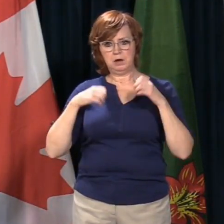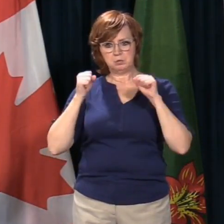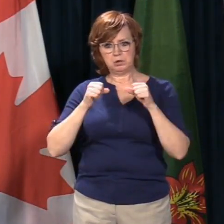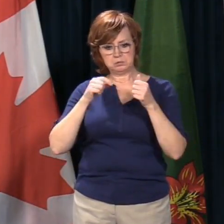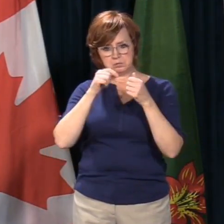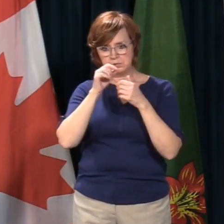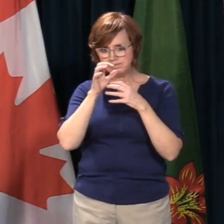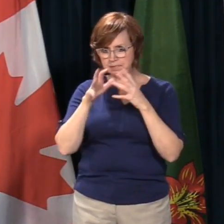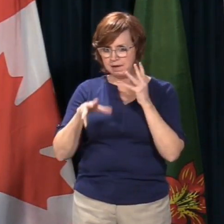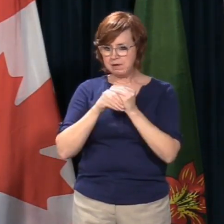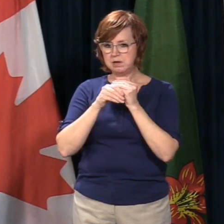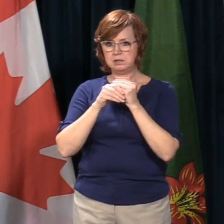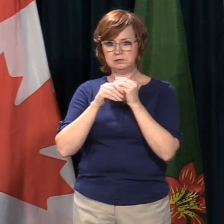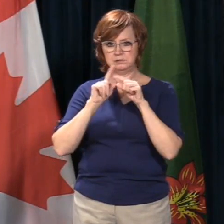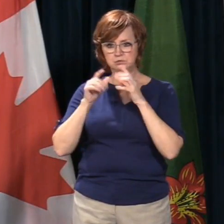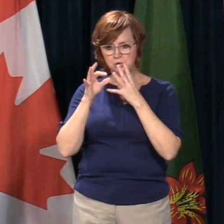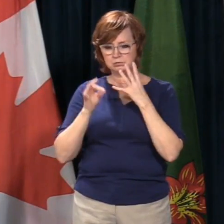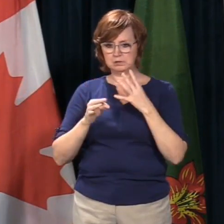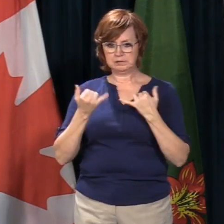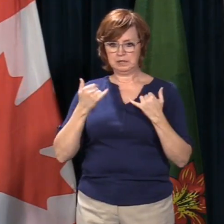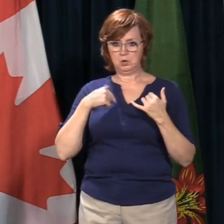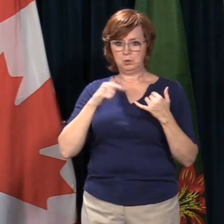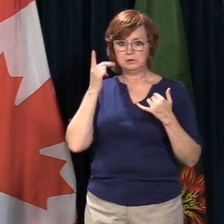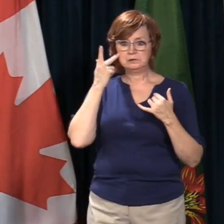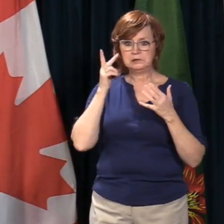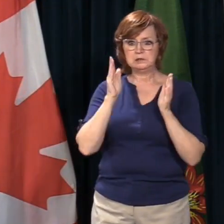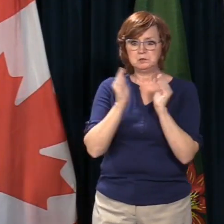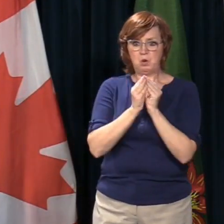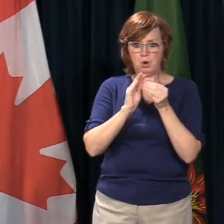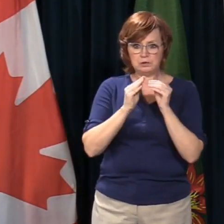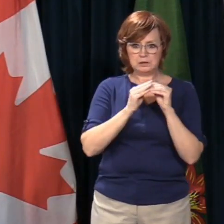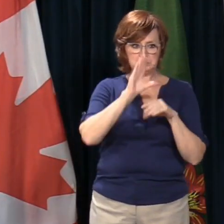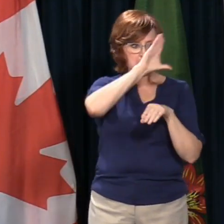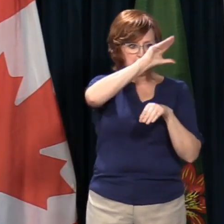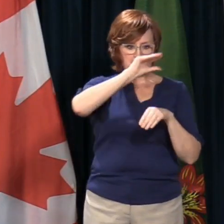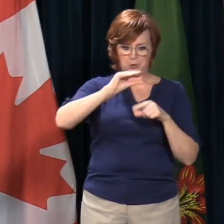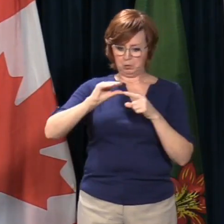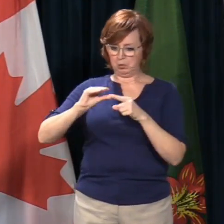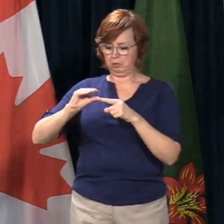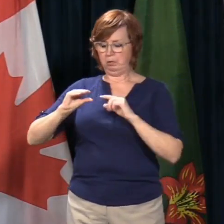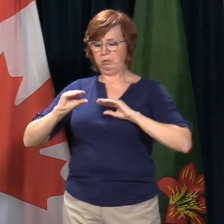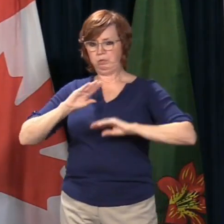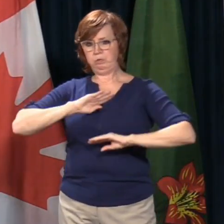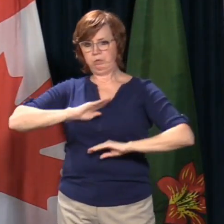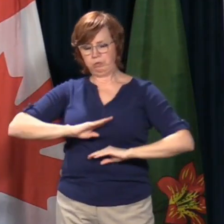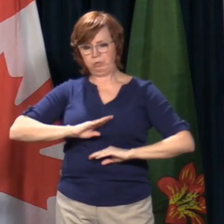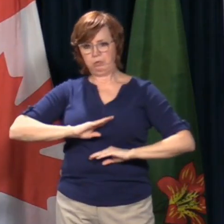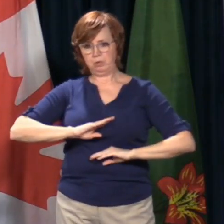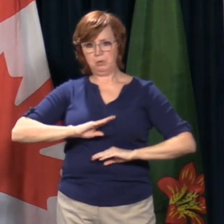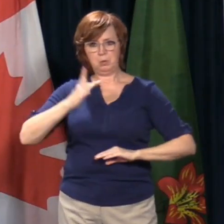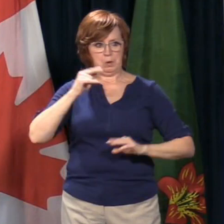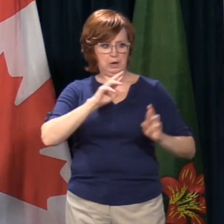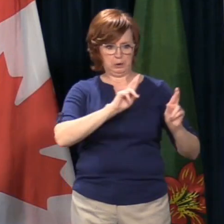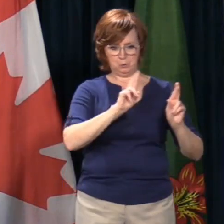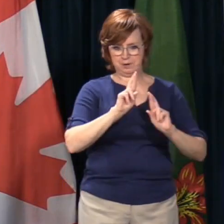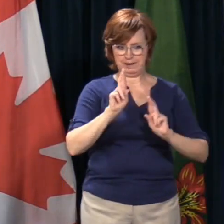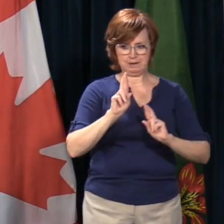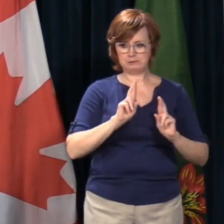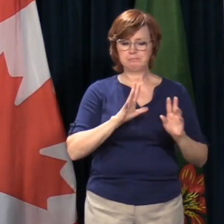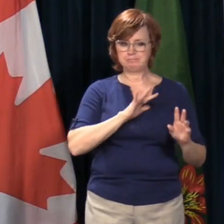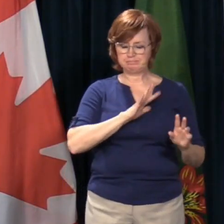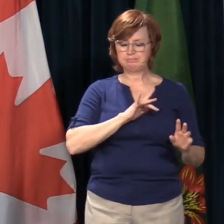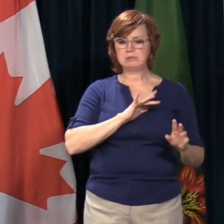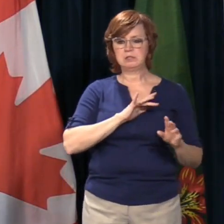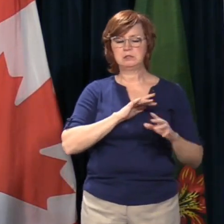that even though our numbers are looking good, they're looking good because of everything that's in place. And as we move forward, things are still going to have to be in place